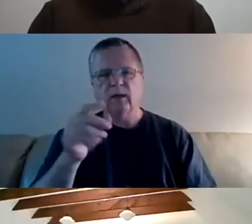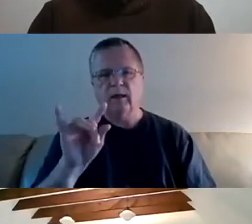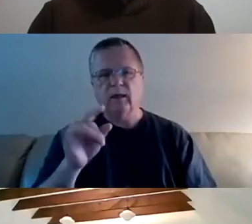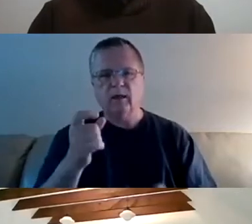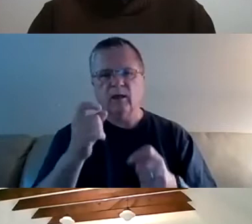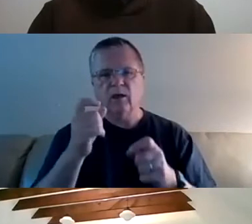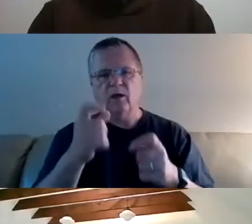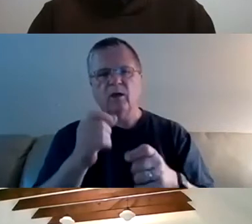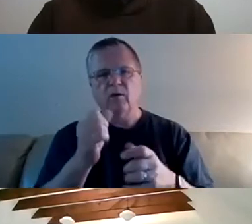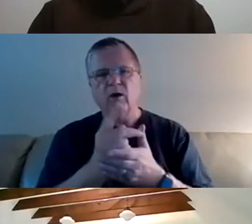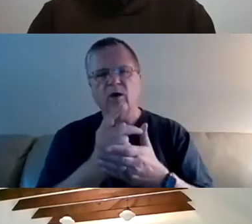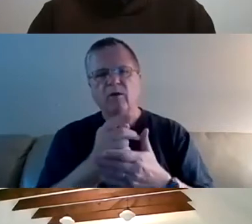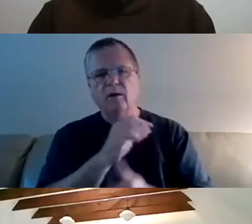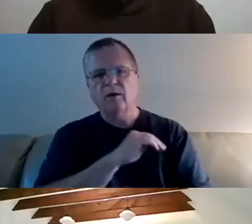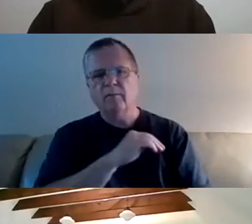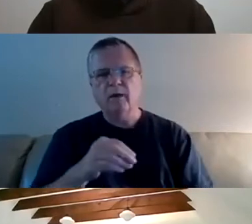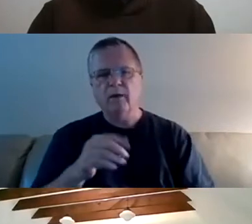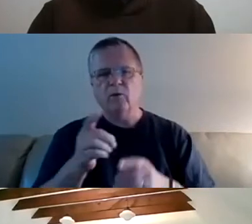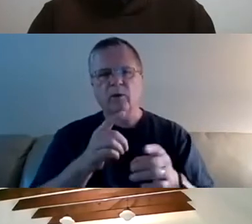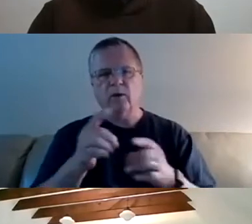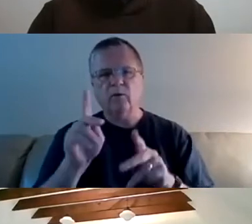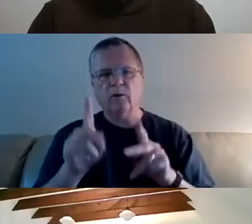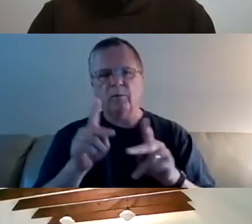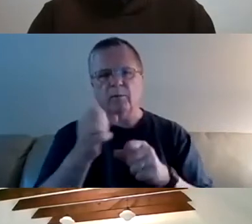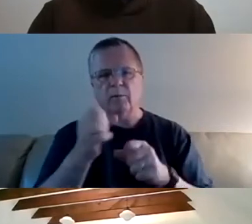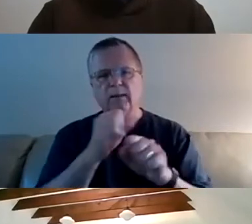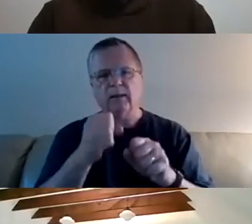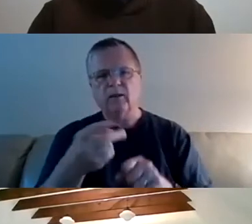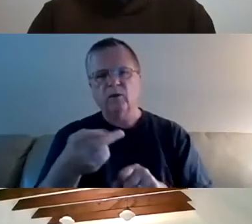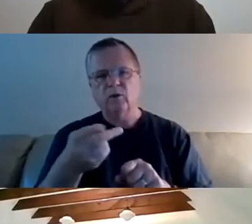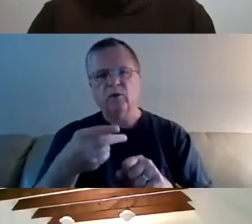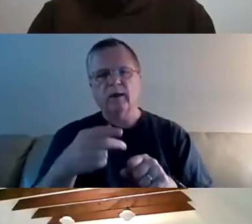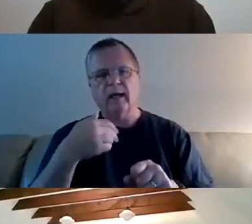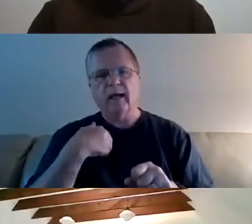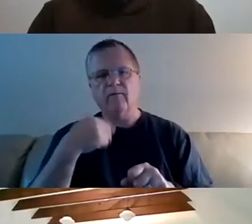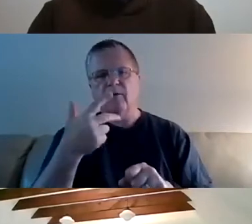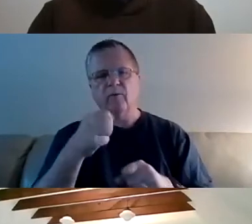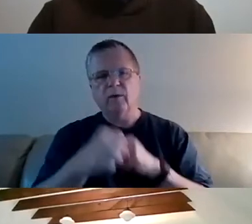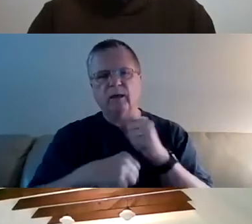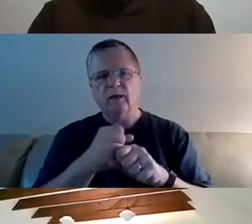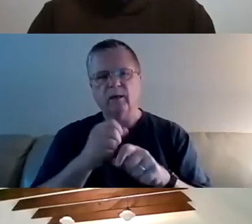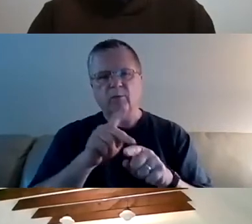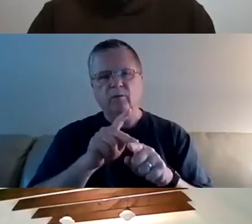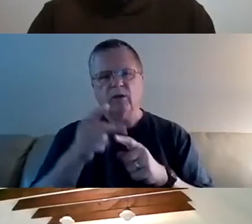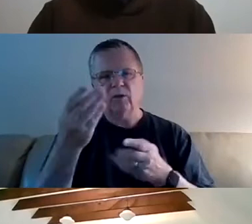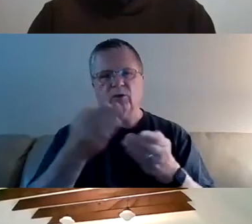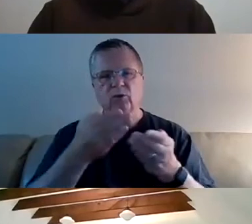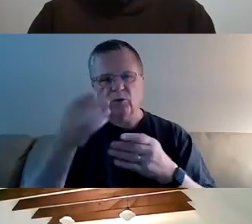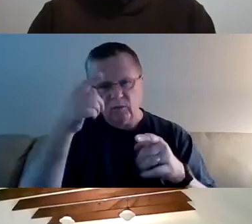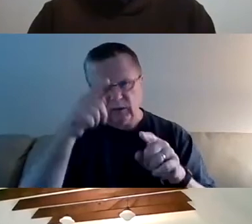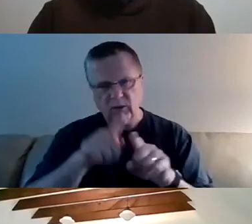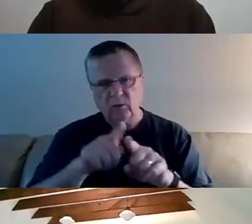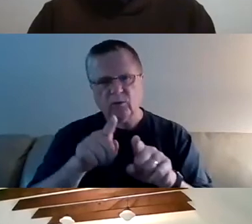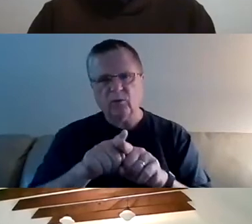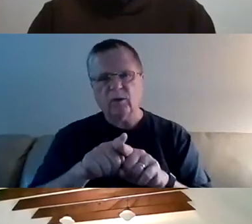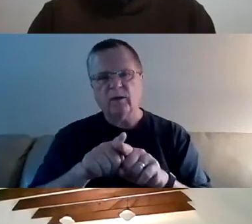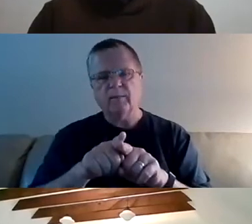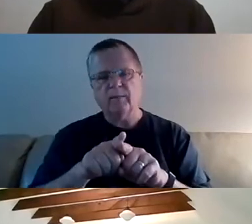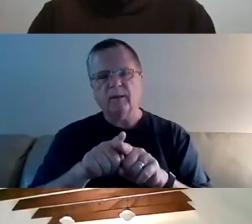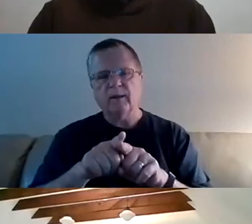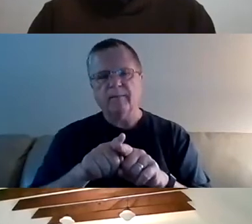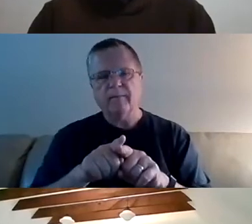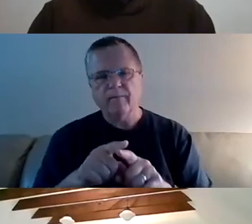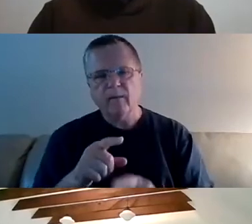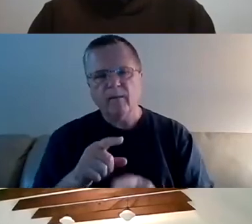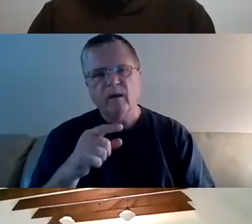and the director of the Department of Public Safety to enter into a three-year professional services agreement with ShotSpotters, Inc. for